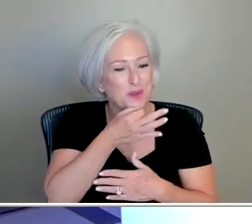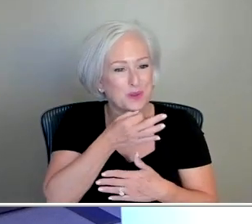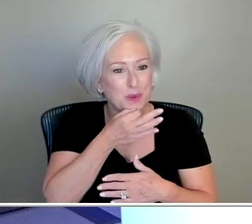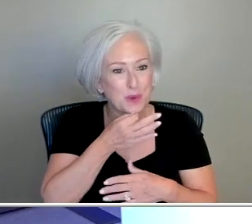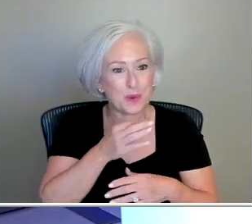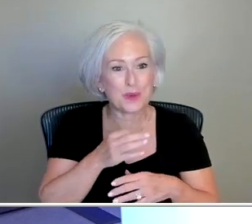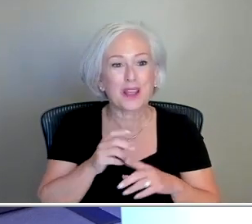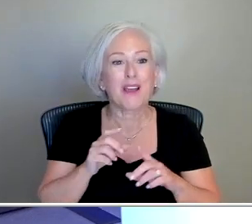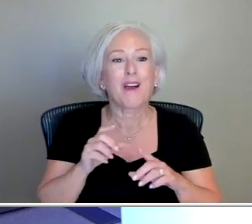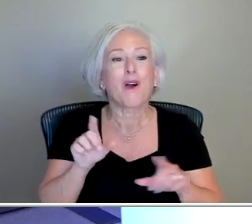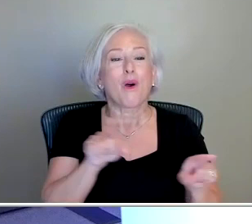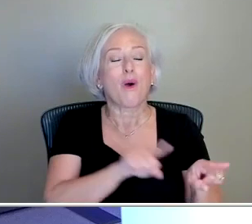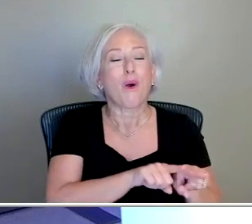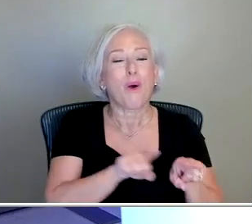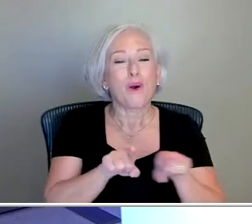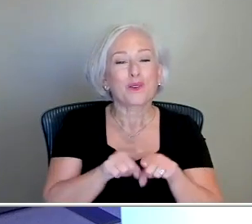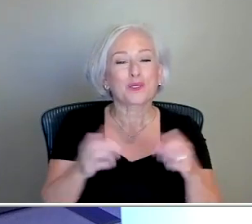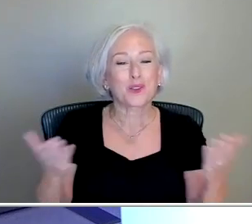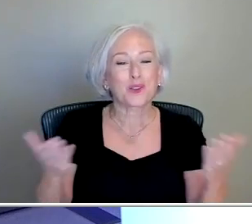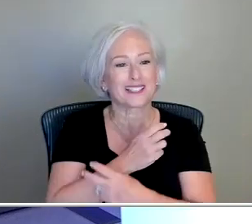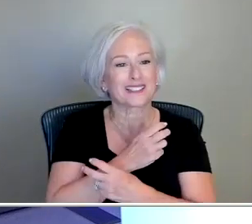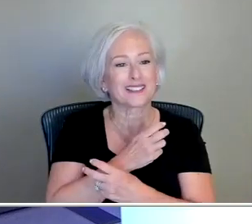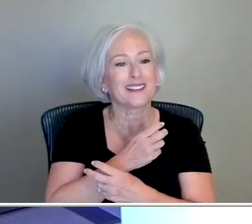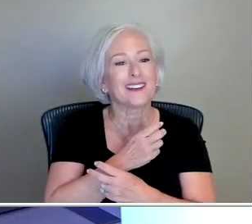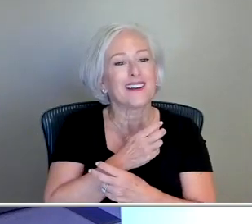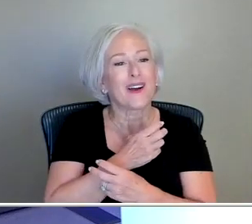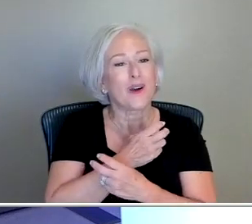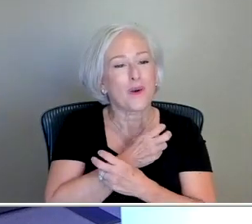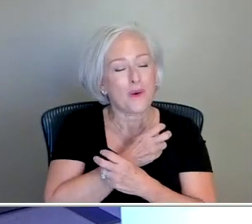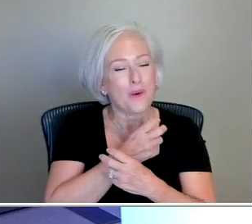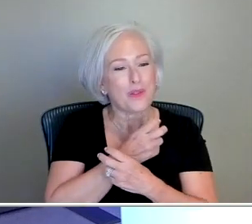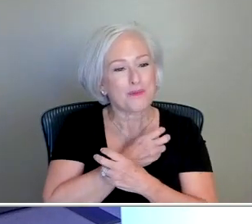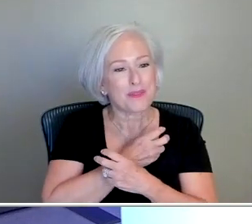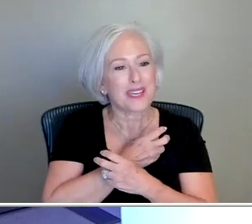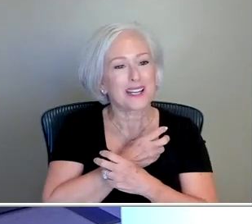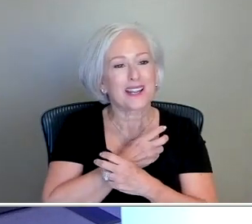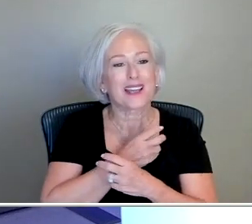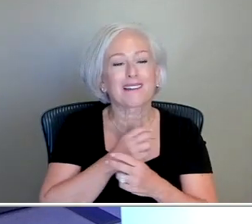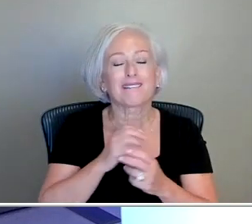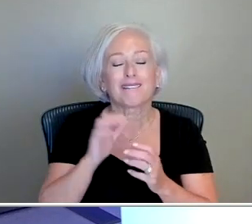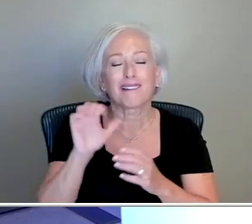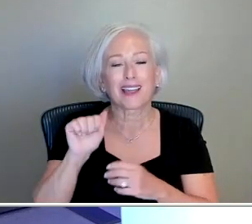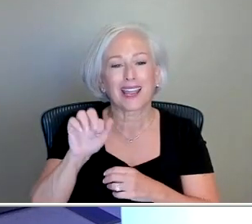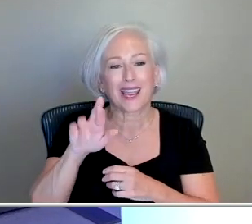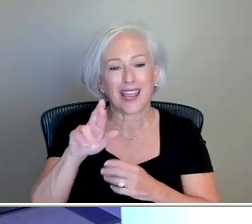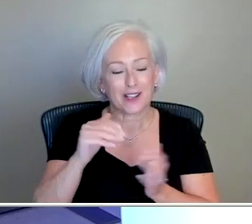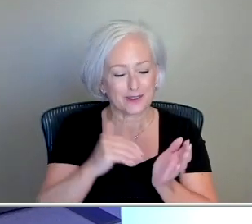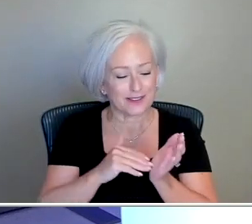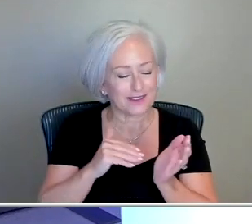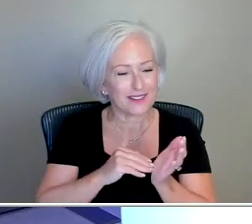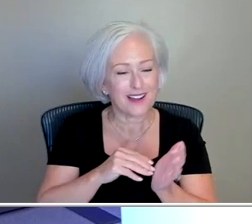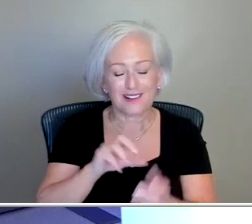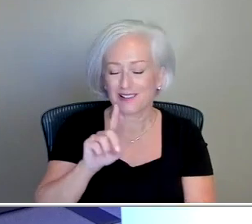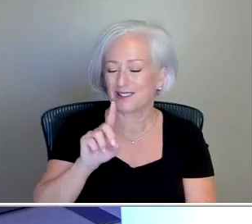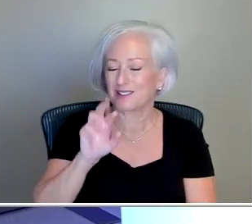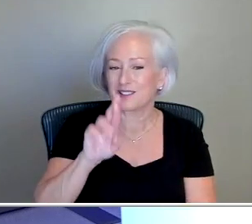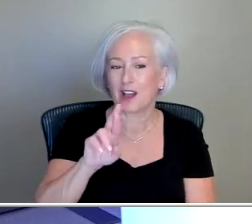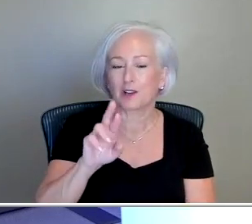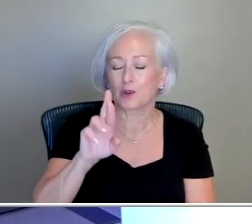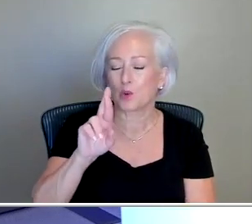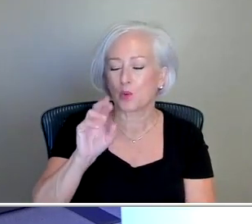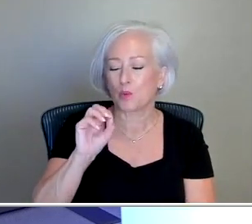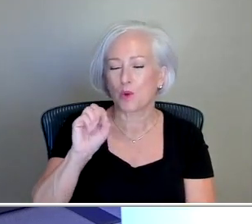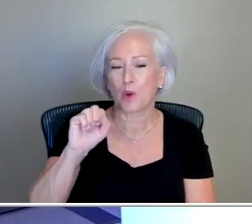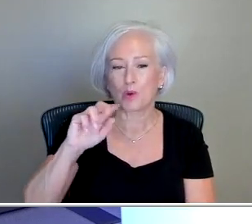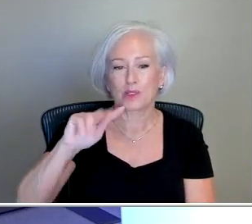me is Gary's orthopedic oncologist, Dr. Howard Rosenthal. Thank you so much for being here this morning, Dr. Rosenthal. Good morning. Good morning to you, and